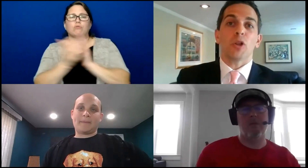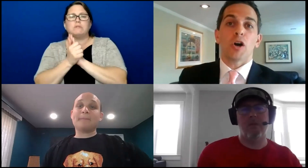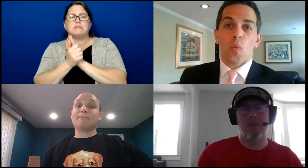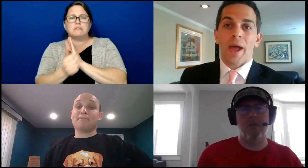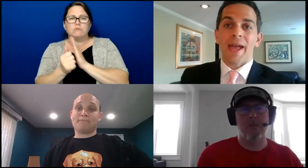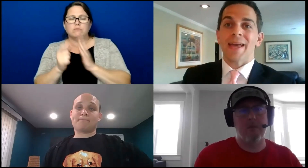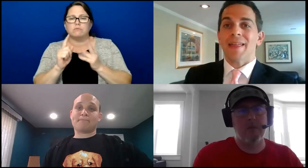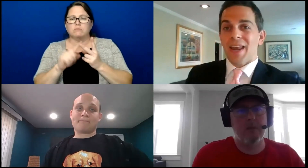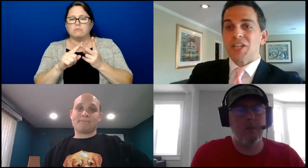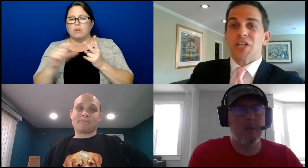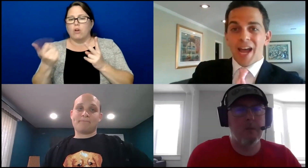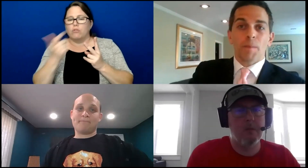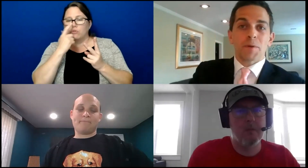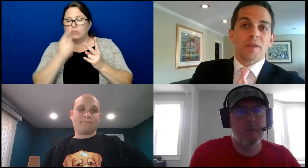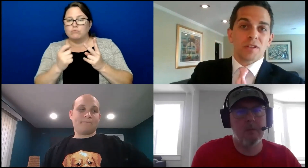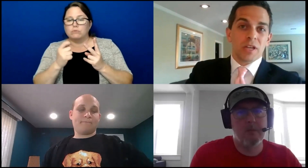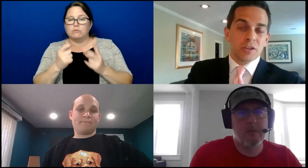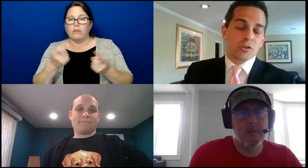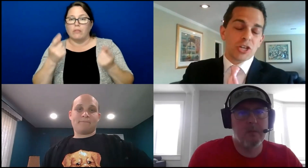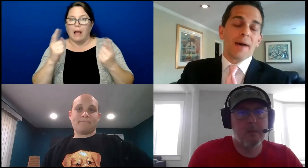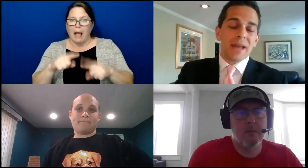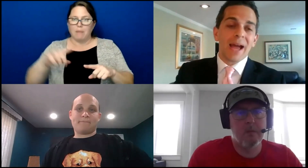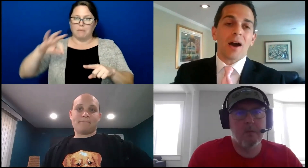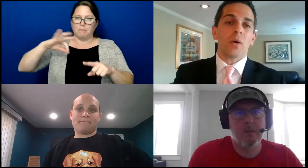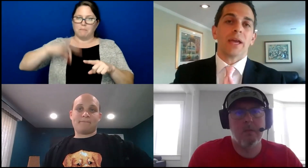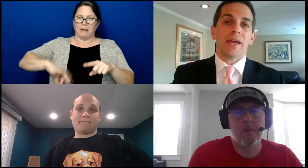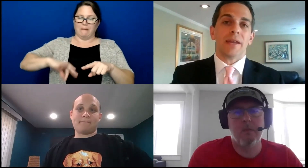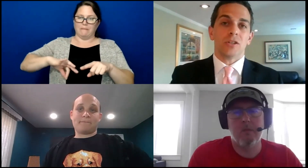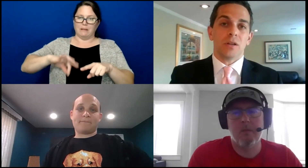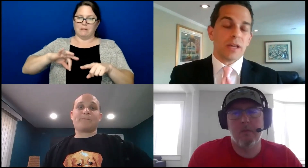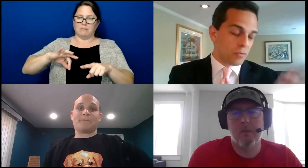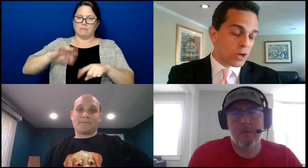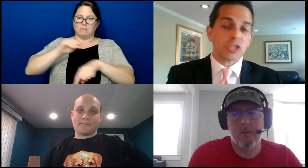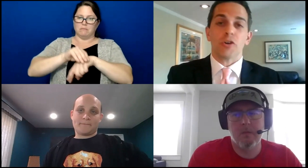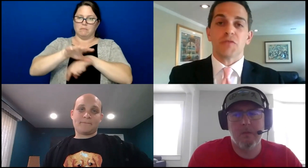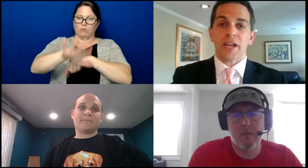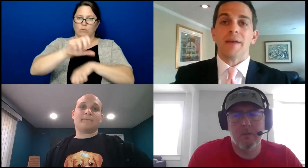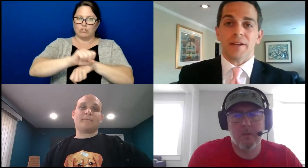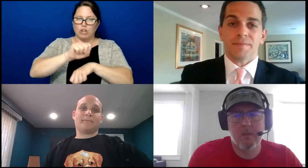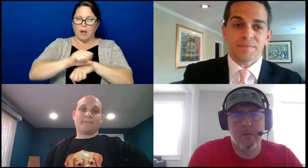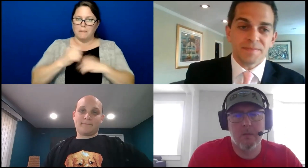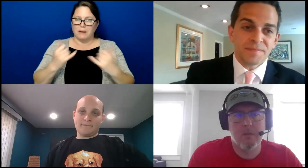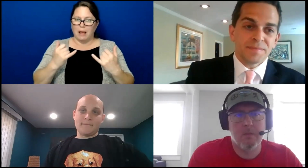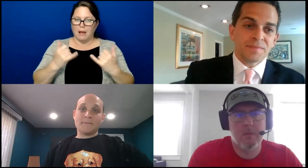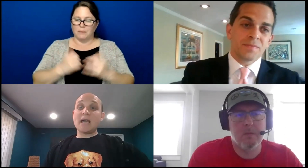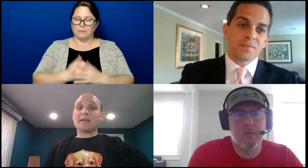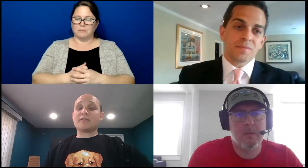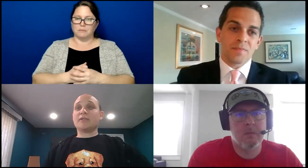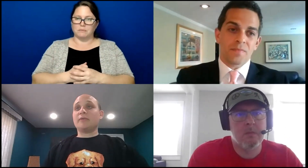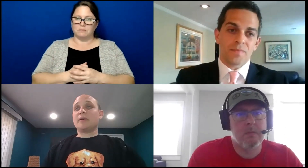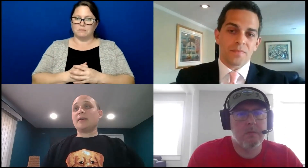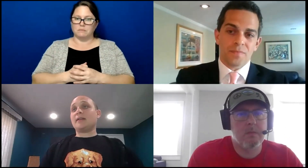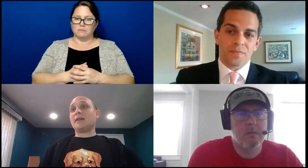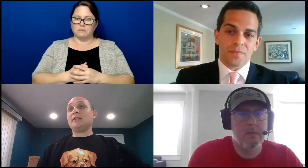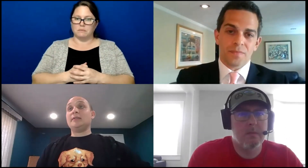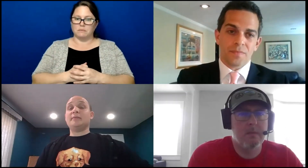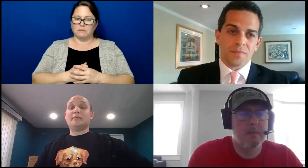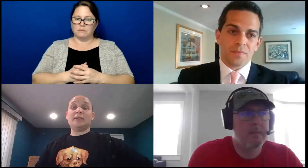you picked up along the way that actually help you in your job now in research for gaming. Yeah,